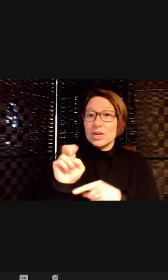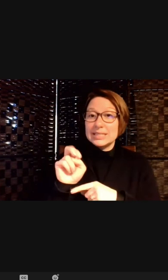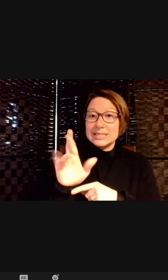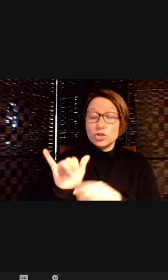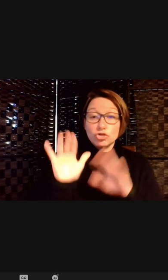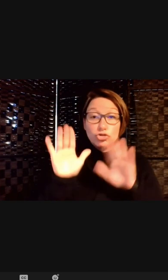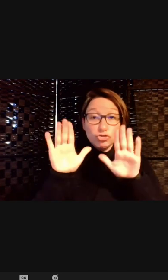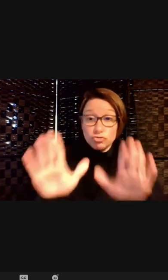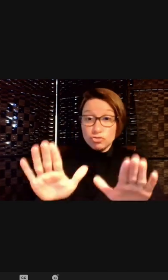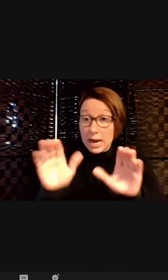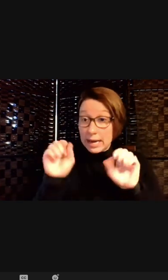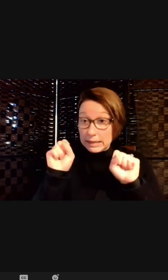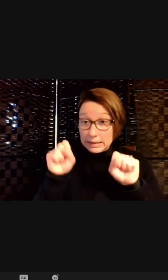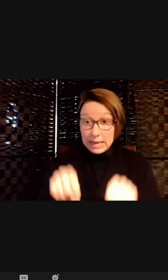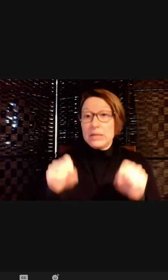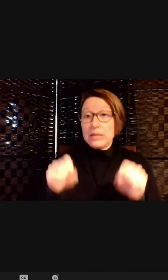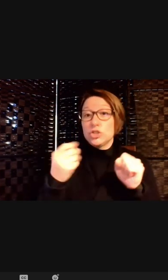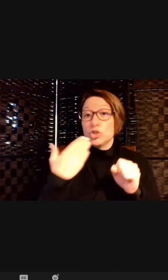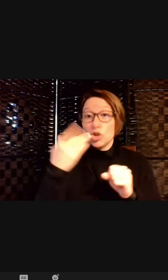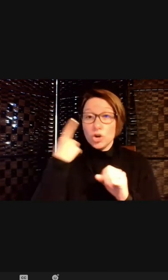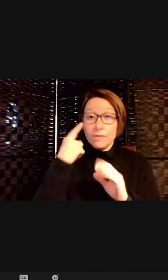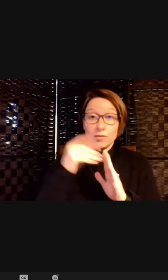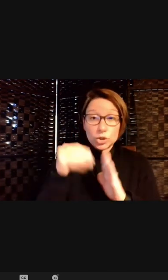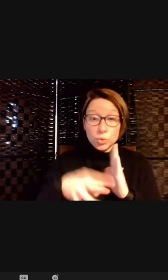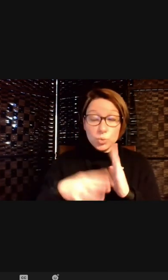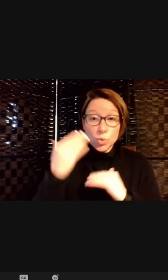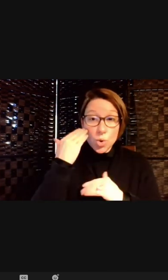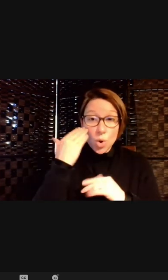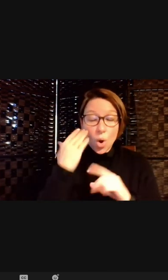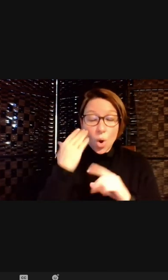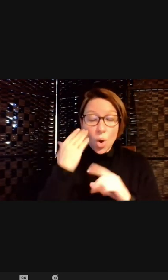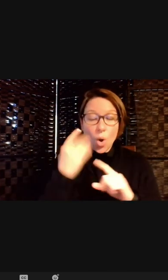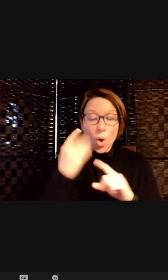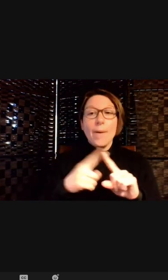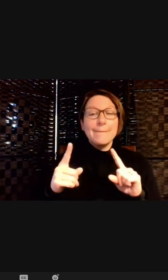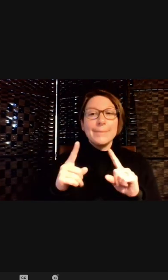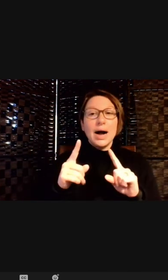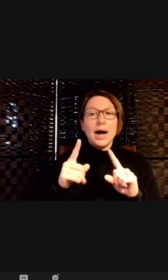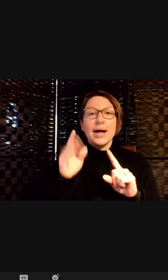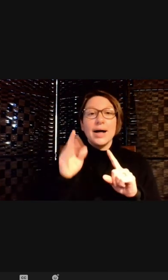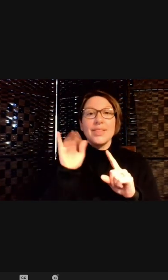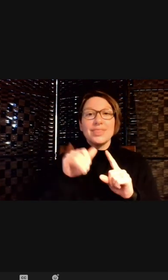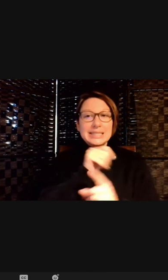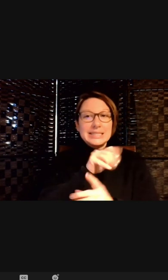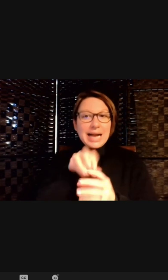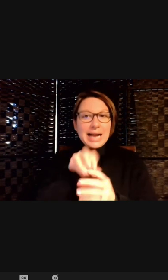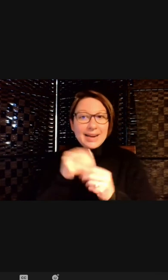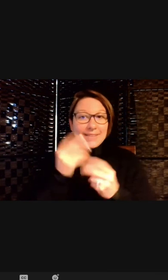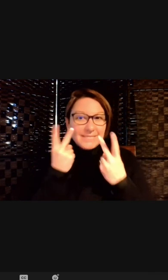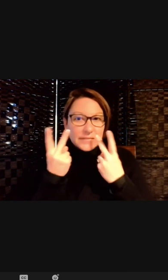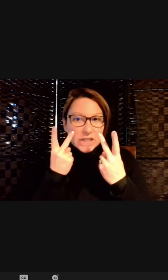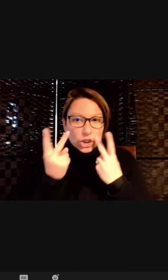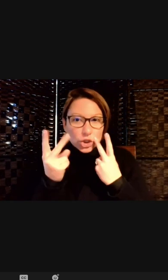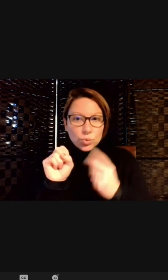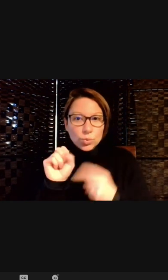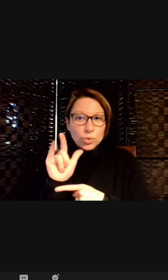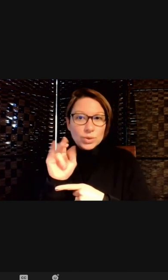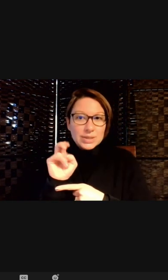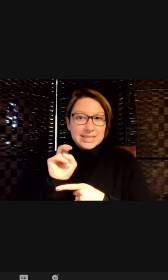great and fantastic for the student to know, but make sure that that isn't one of your visual salient features that you're identifying when you're